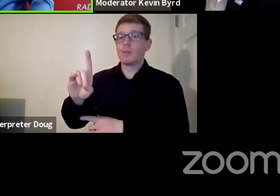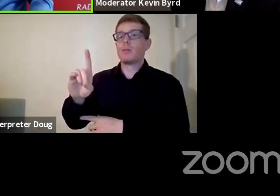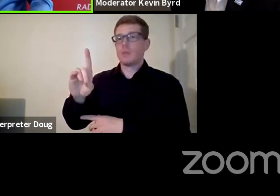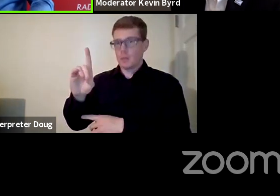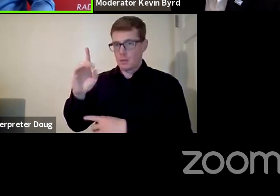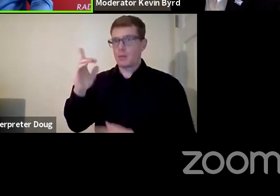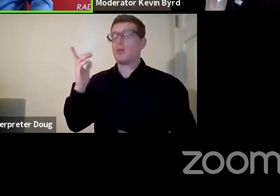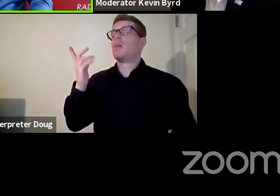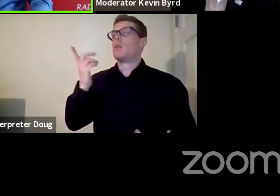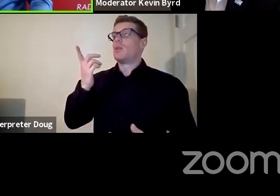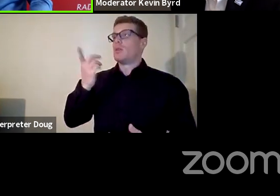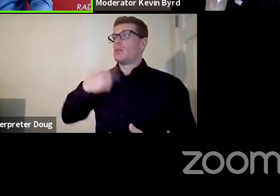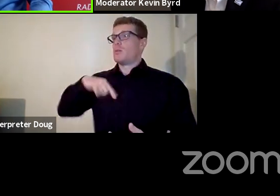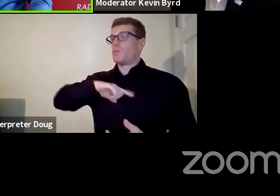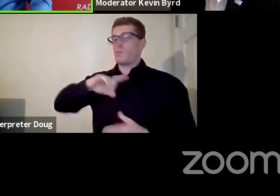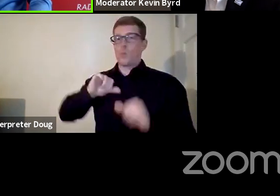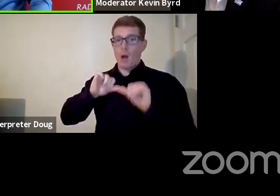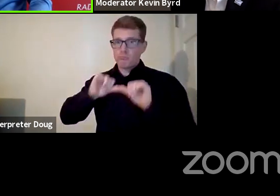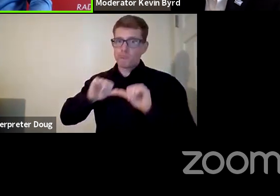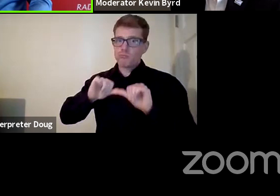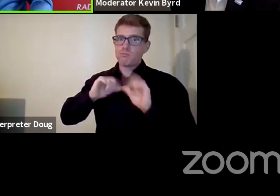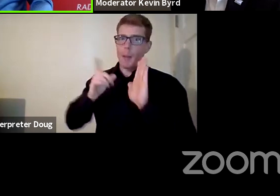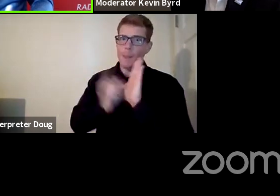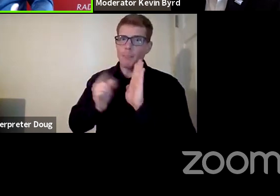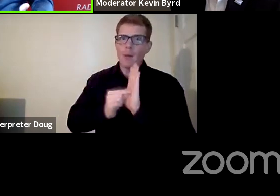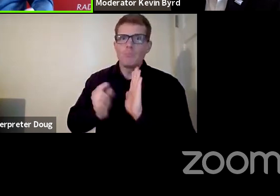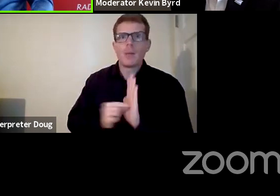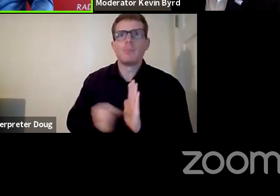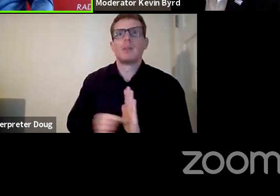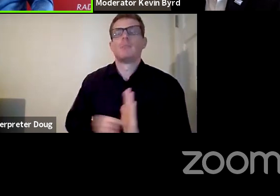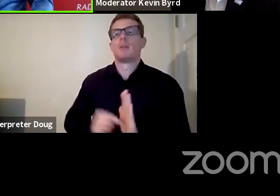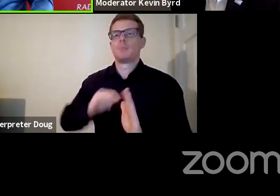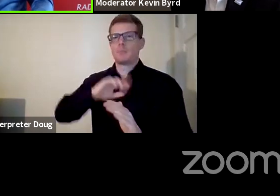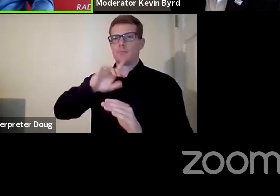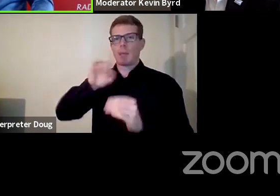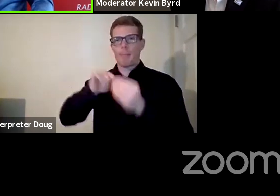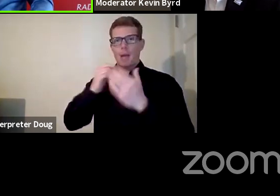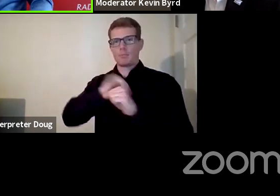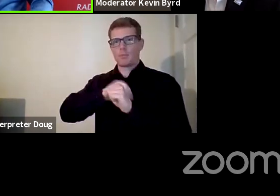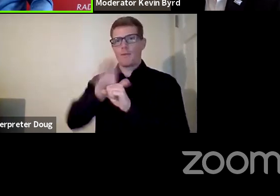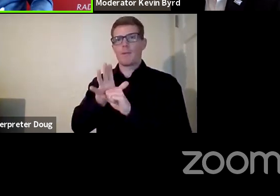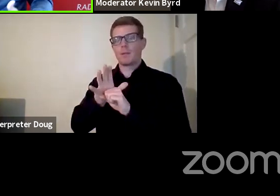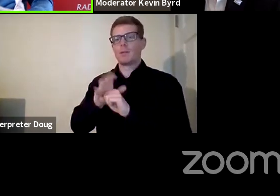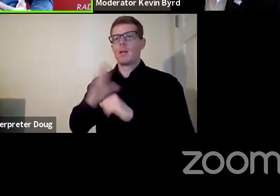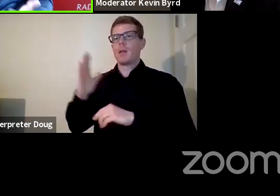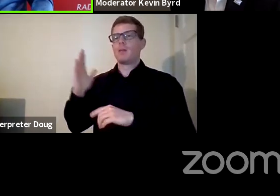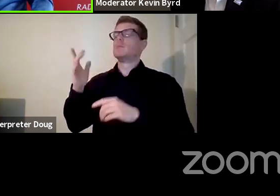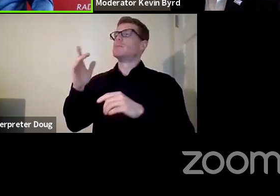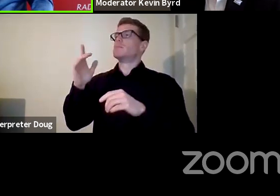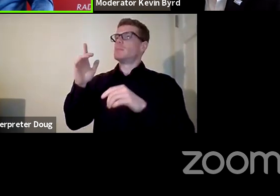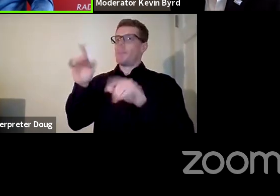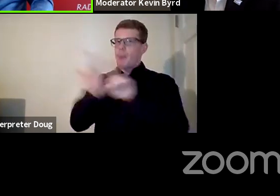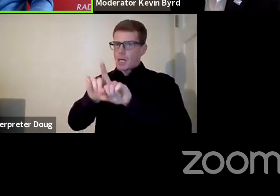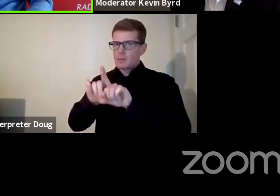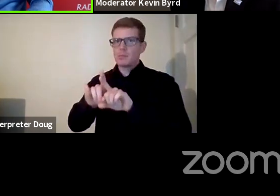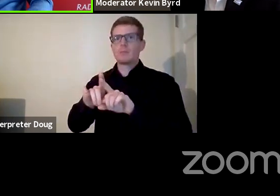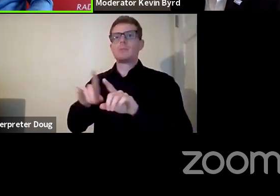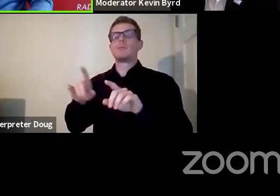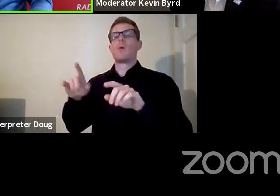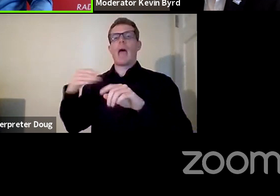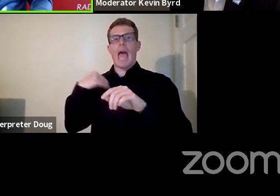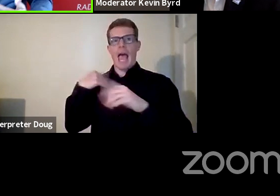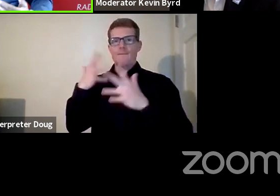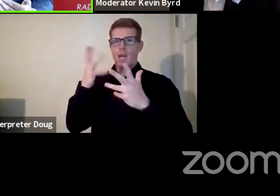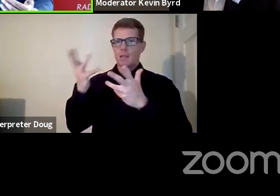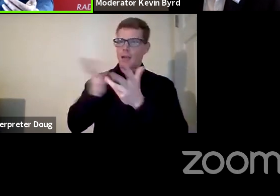our COVID-19 webpage. But we've also had a number of Zoom conversations, not only with the Faculty Senate,